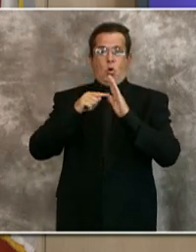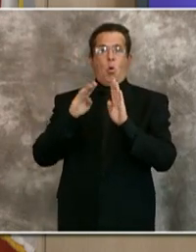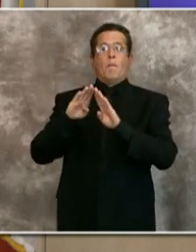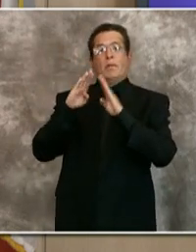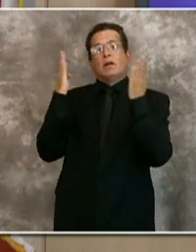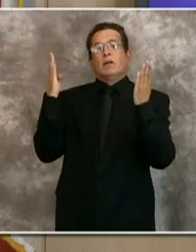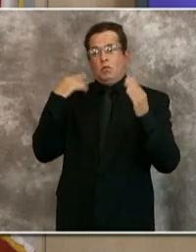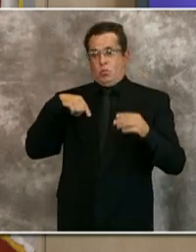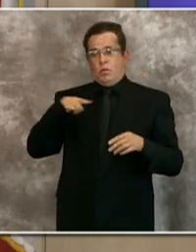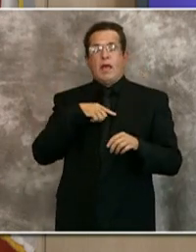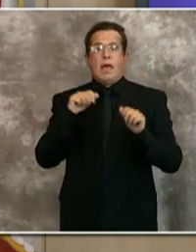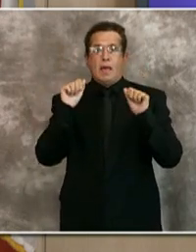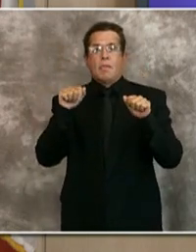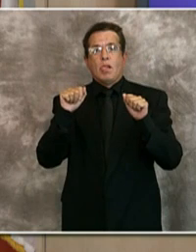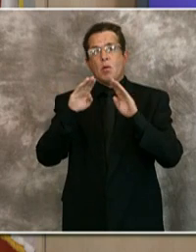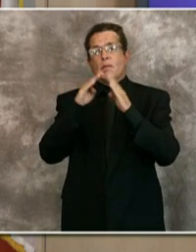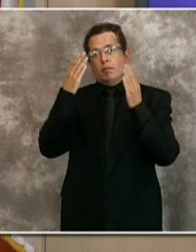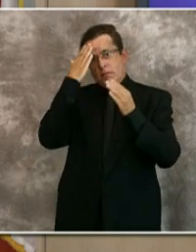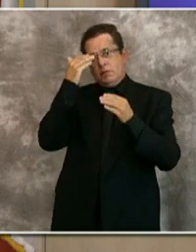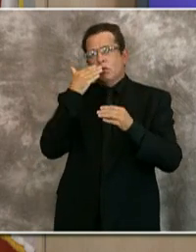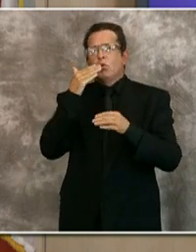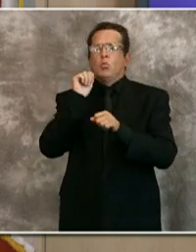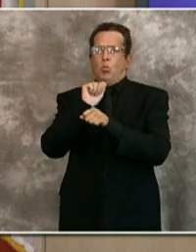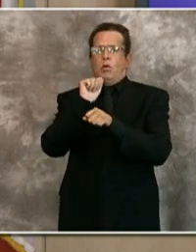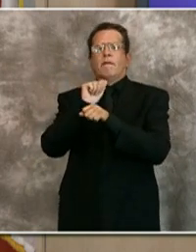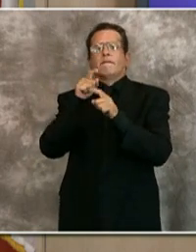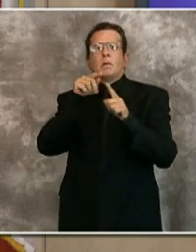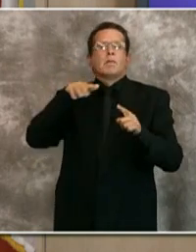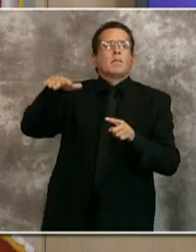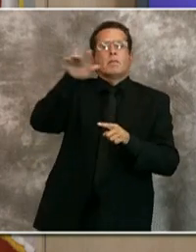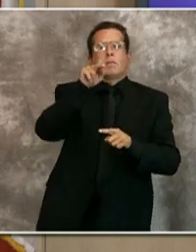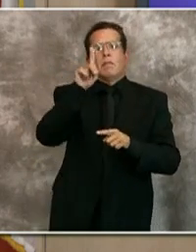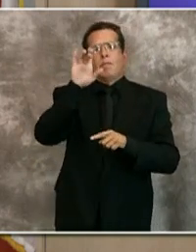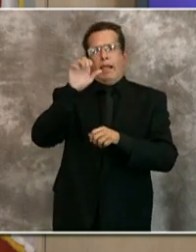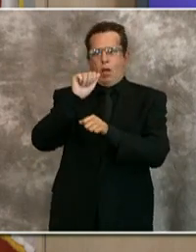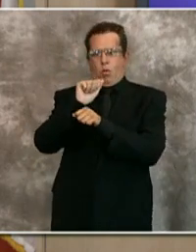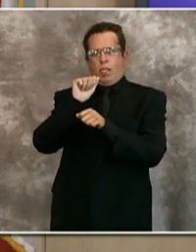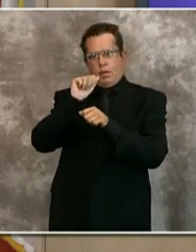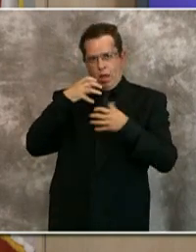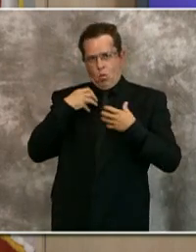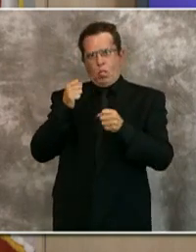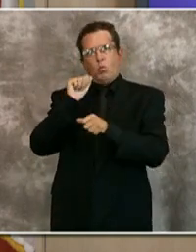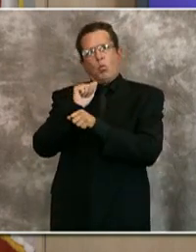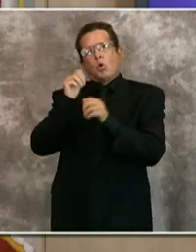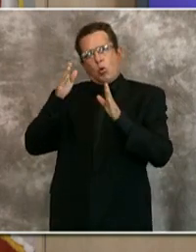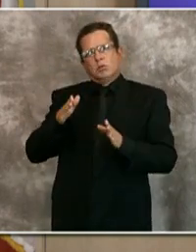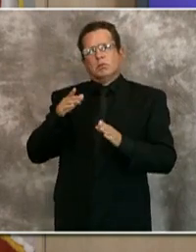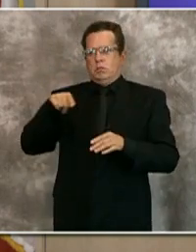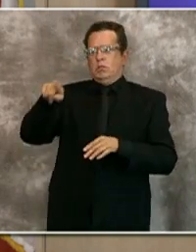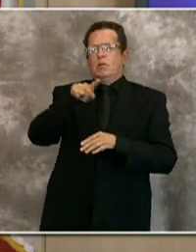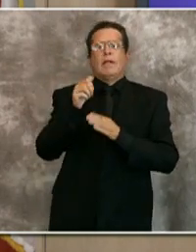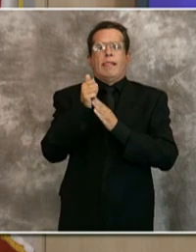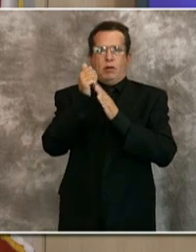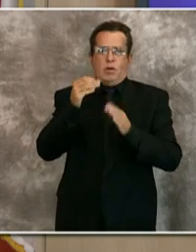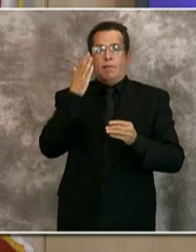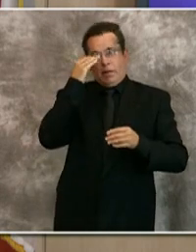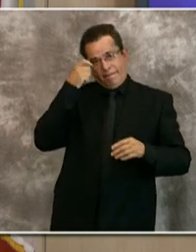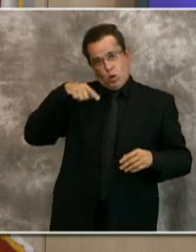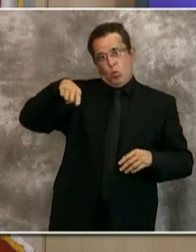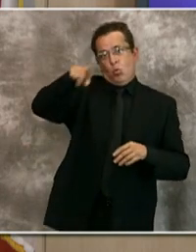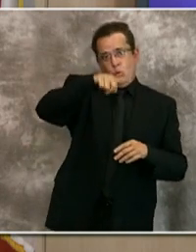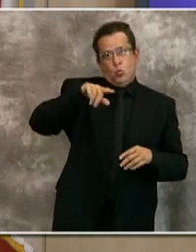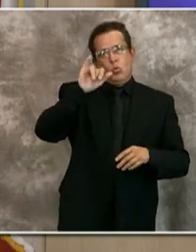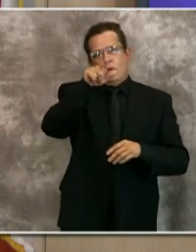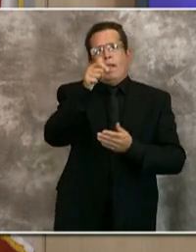that because of the tremendous work by our region's public health workers and leaders, and because of your efforts